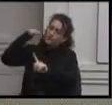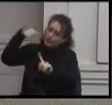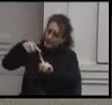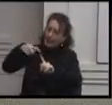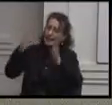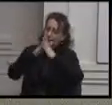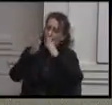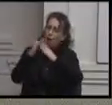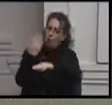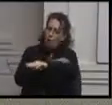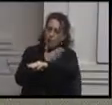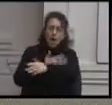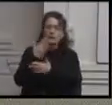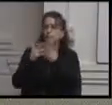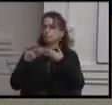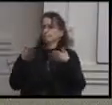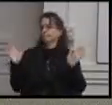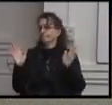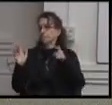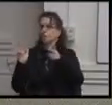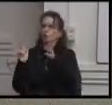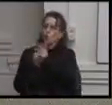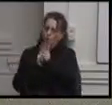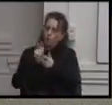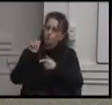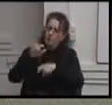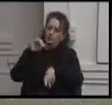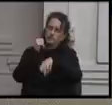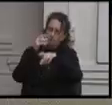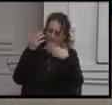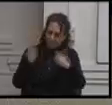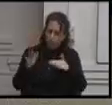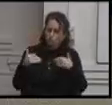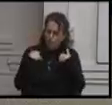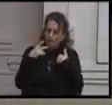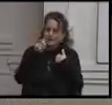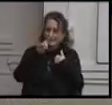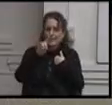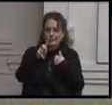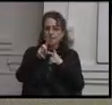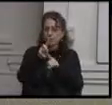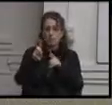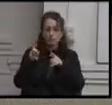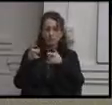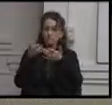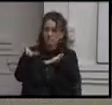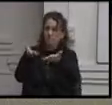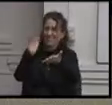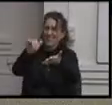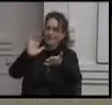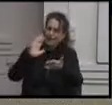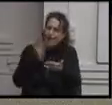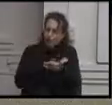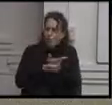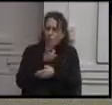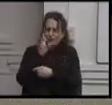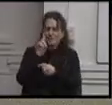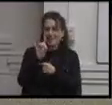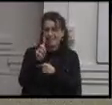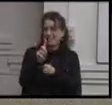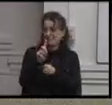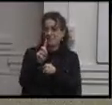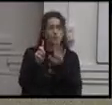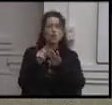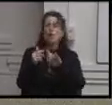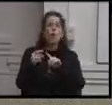opened up and I said that I thought the work plan was really very different and on a very different path than what I